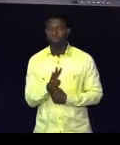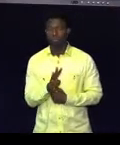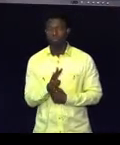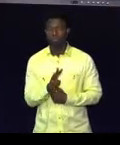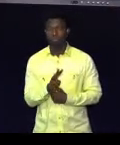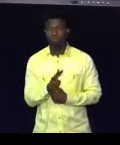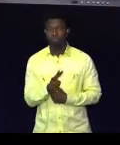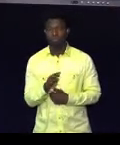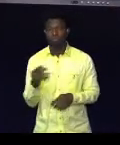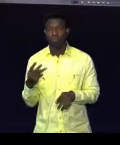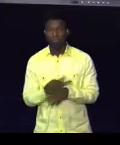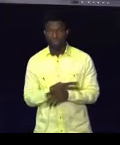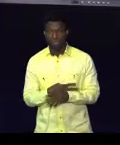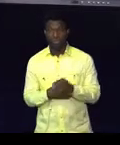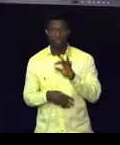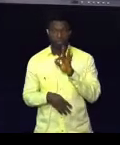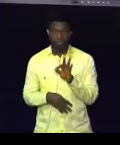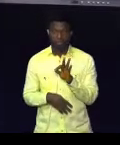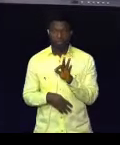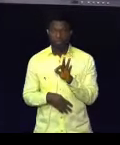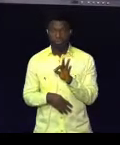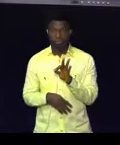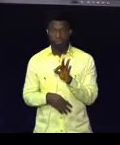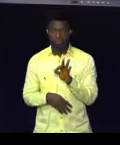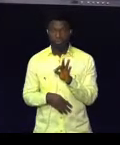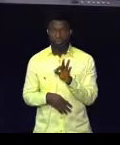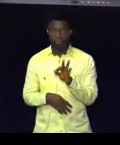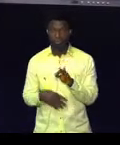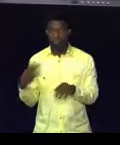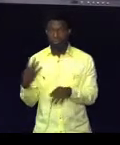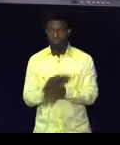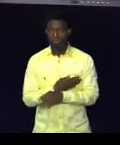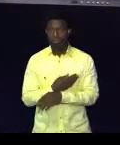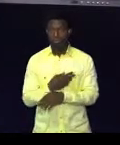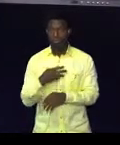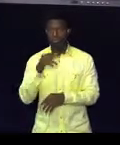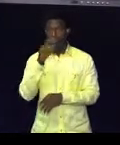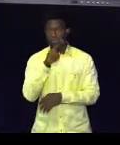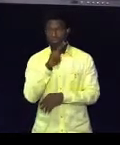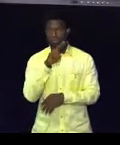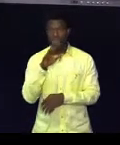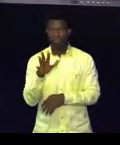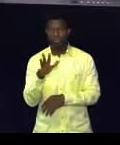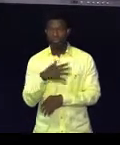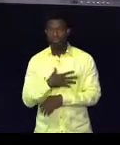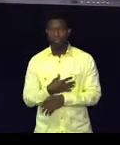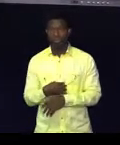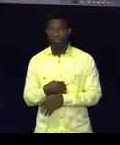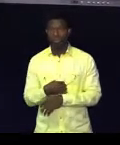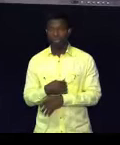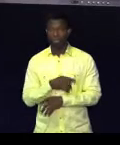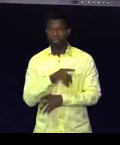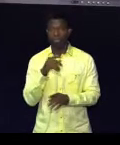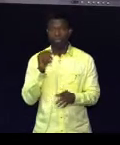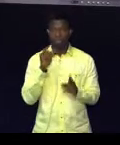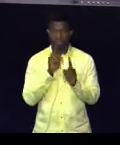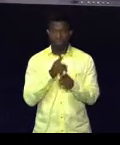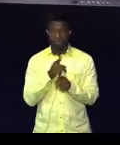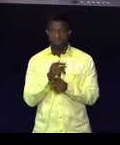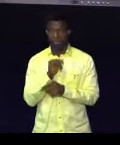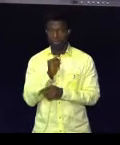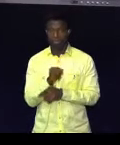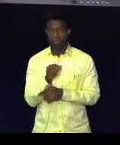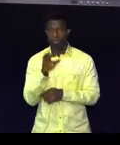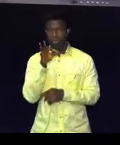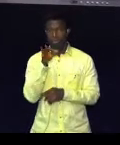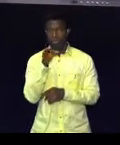4, which is 2 with the power of 2, times 9, 3 with the power of 2, times 25. And when you multiply that,